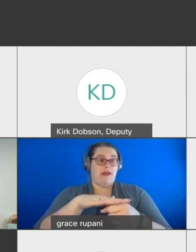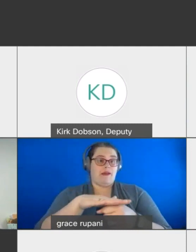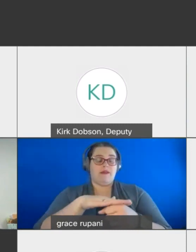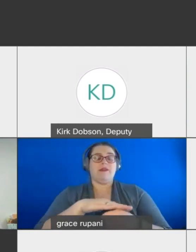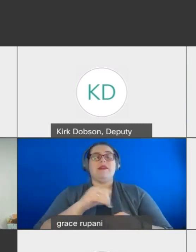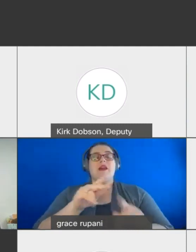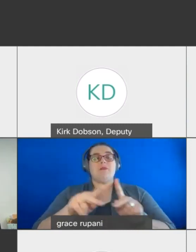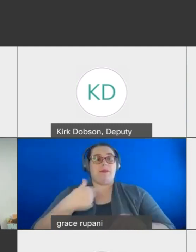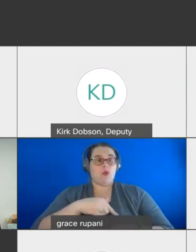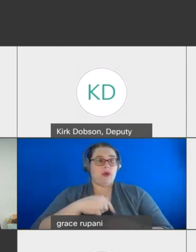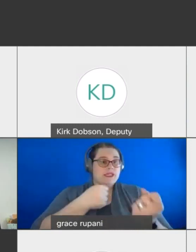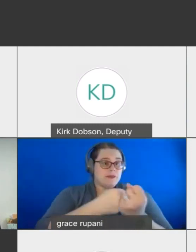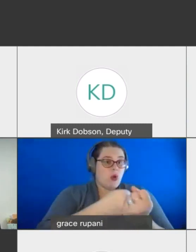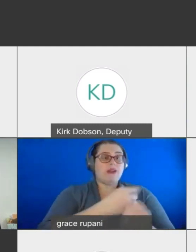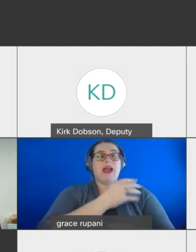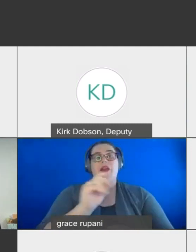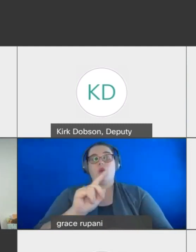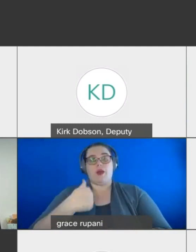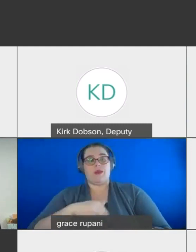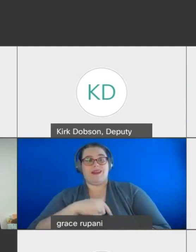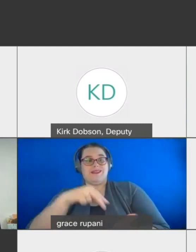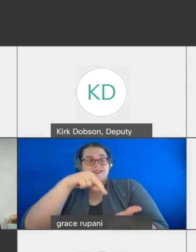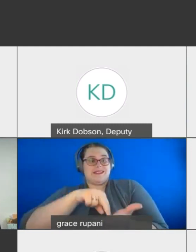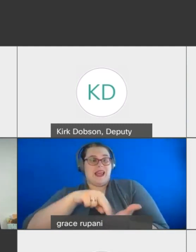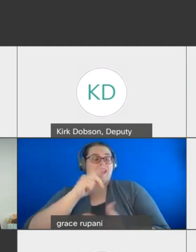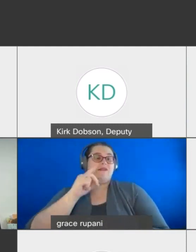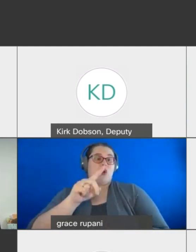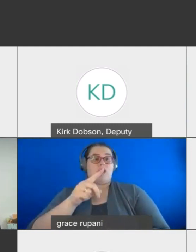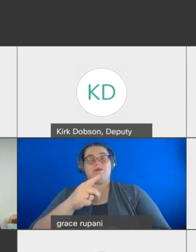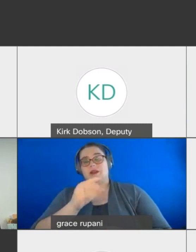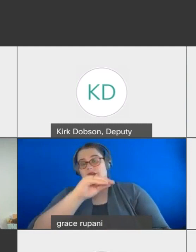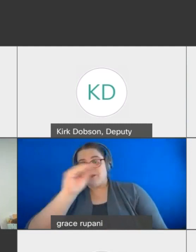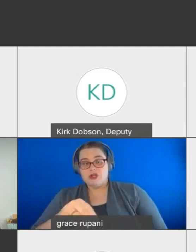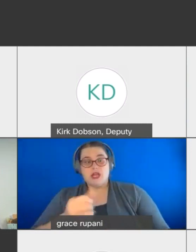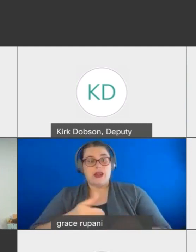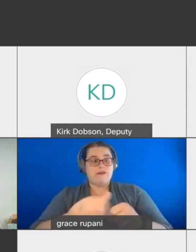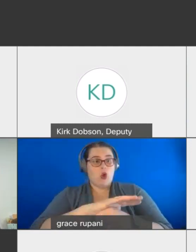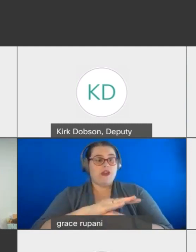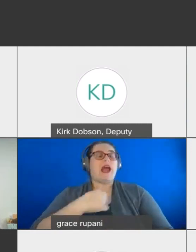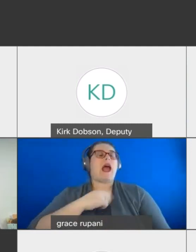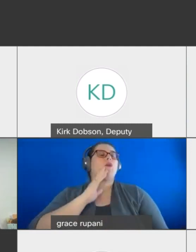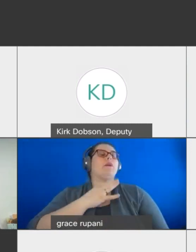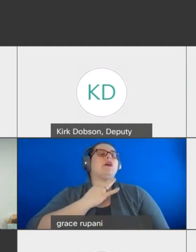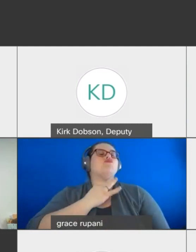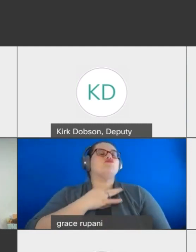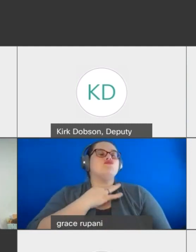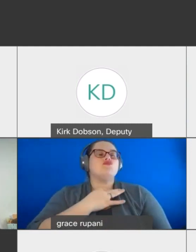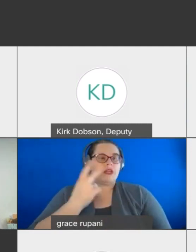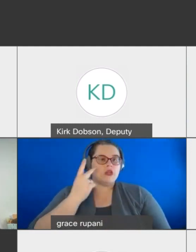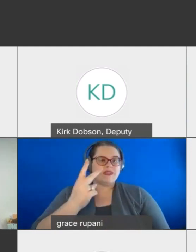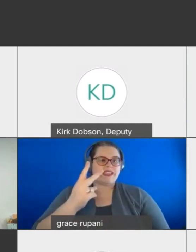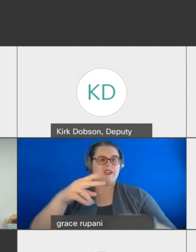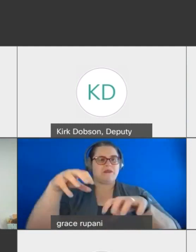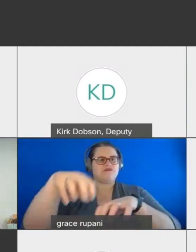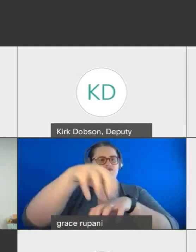we support and where we stand in terms of COVID vaccinations. And what I saw was a a number of